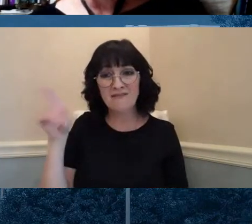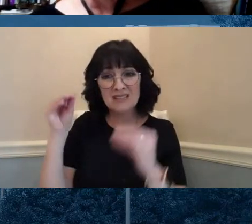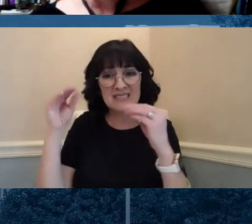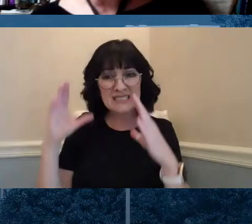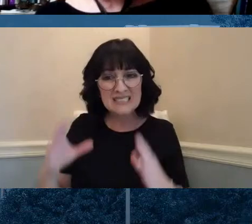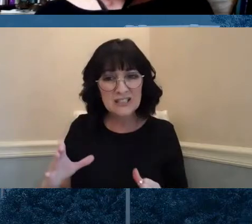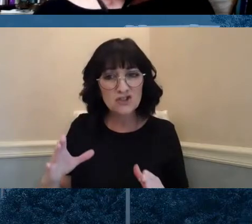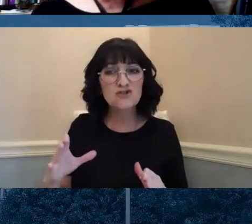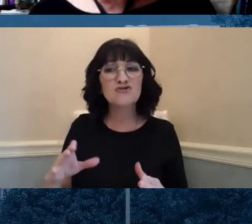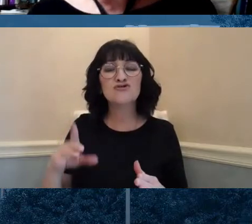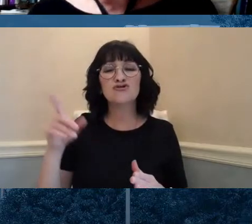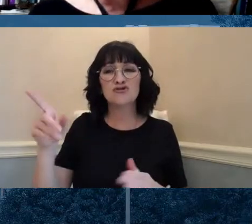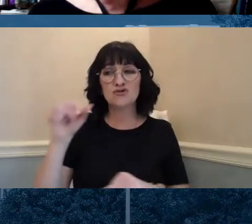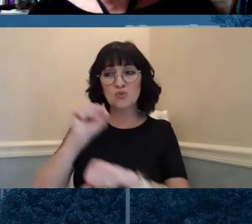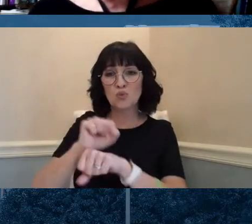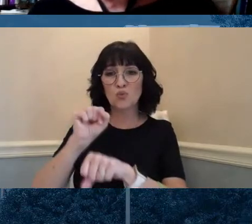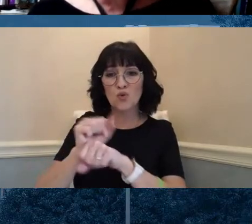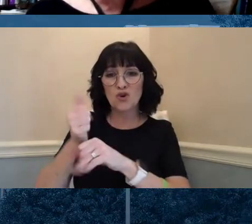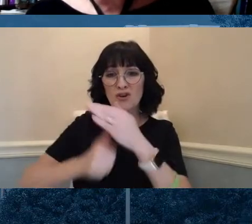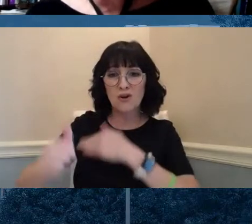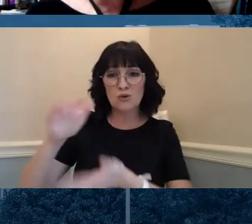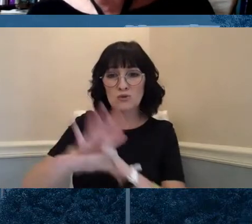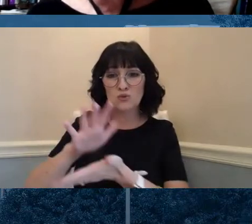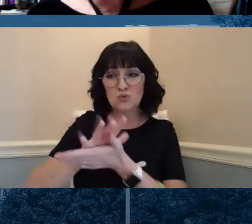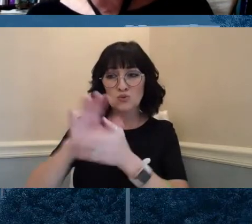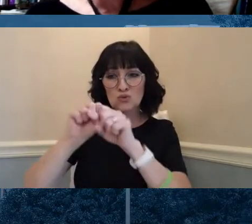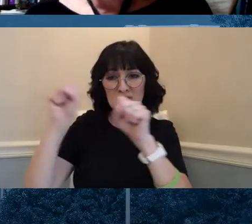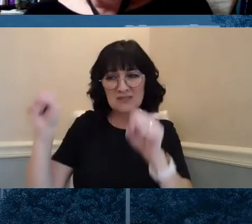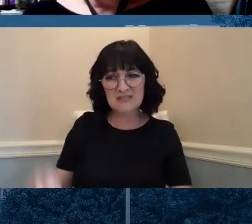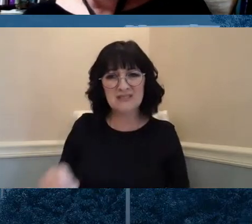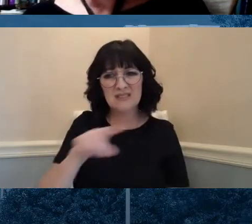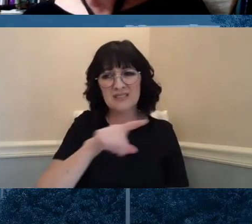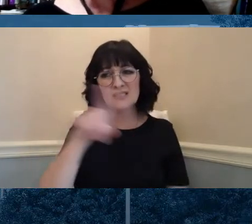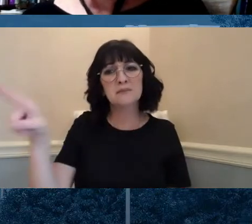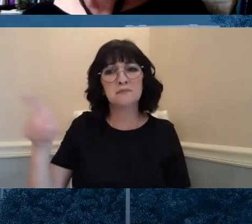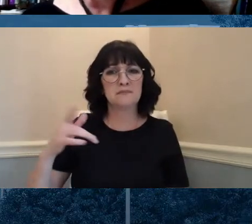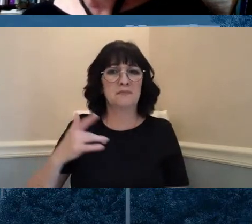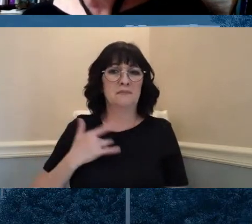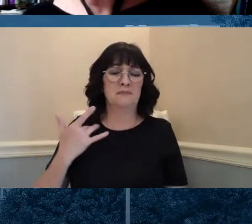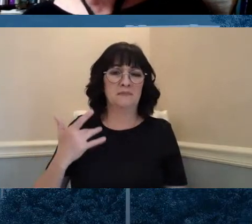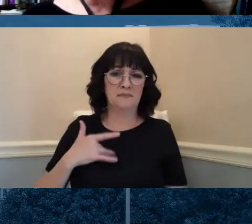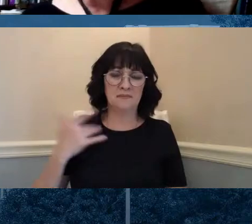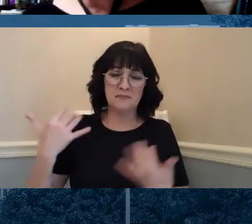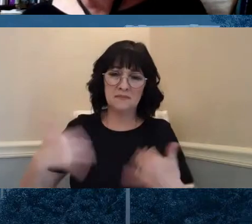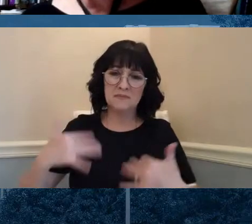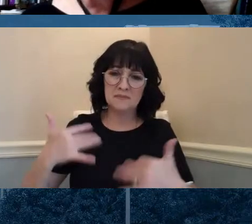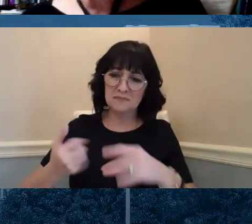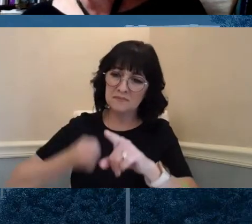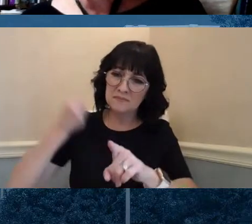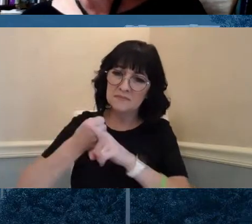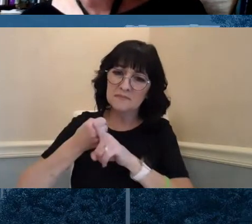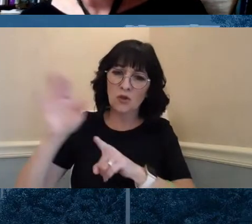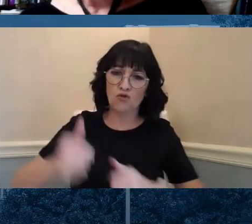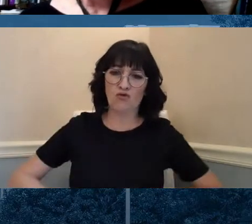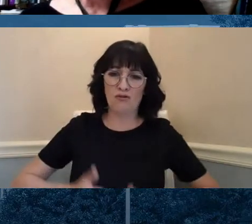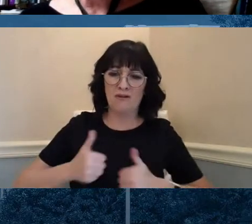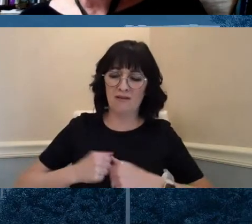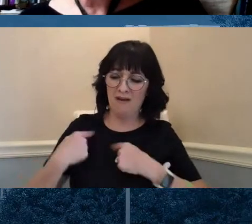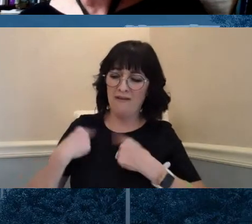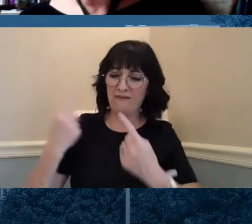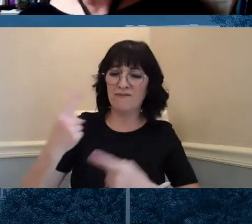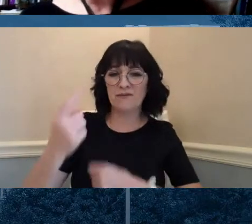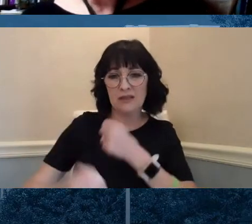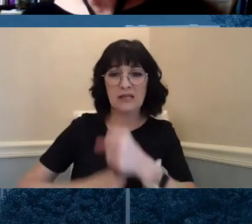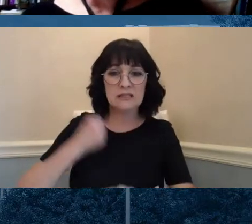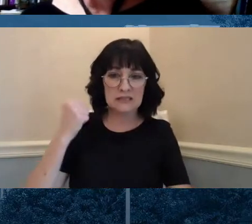better support and continue to support, since we are a support agency, our schools as they are supporting the students that